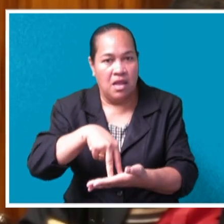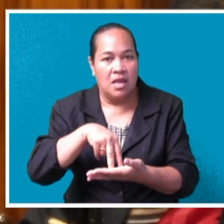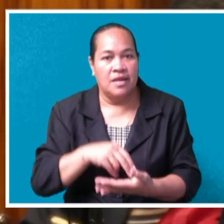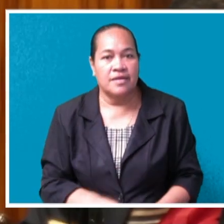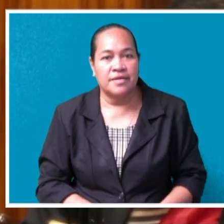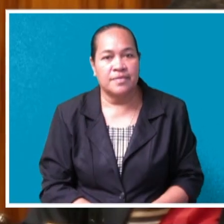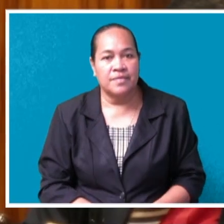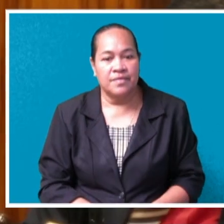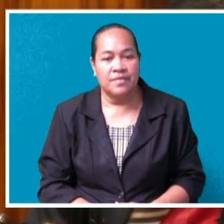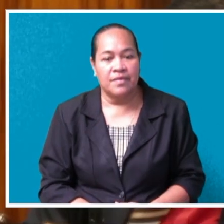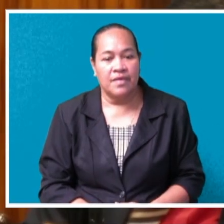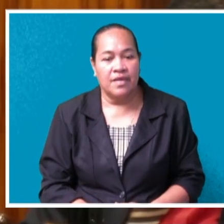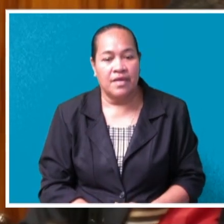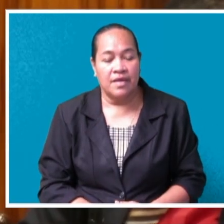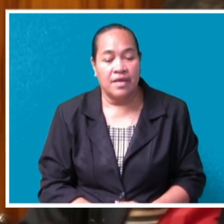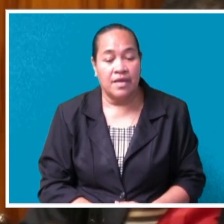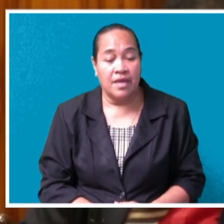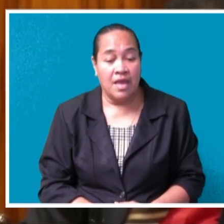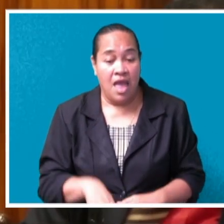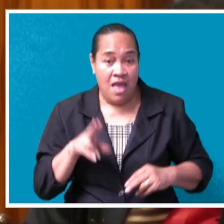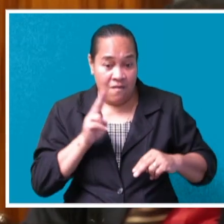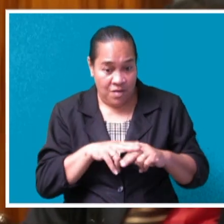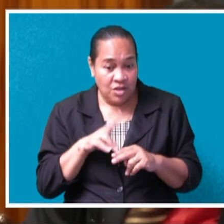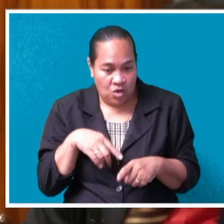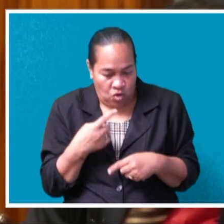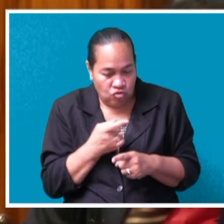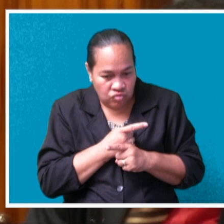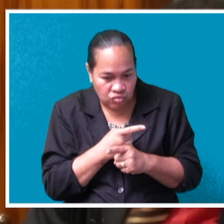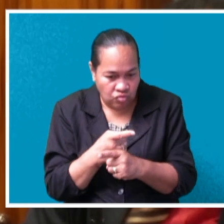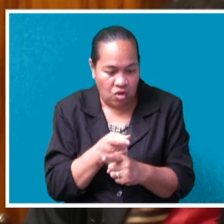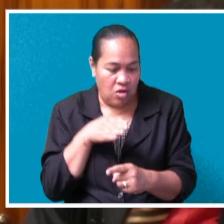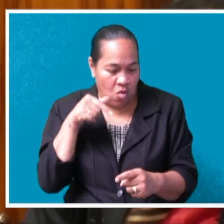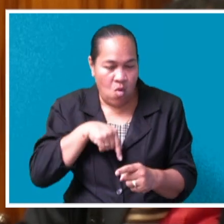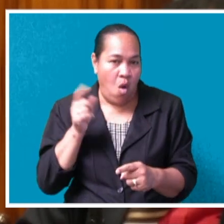Fiji's approach to international engagement remains guided by our national interest,